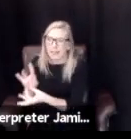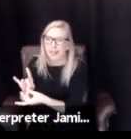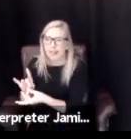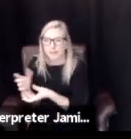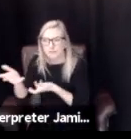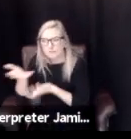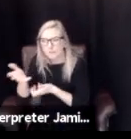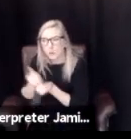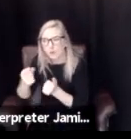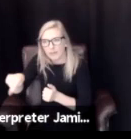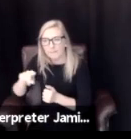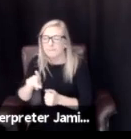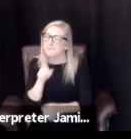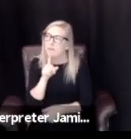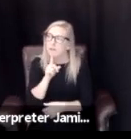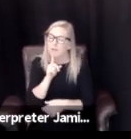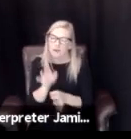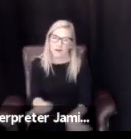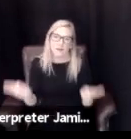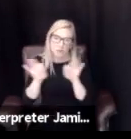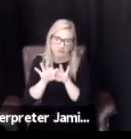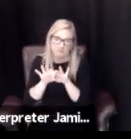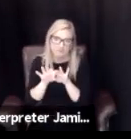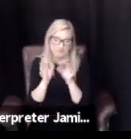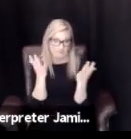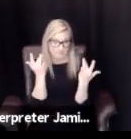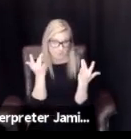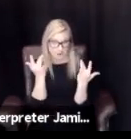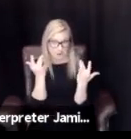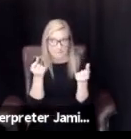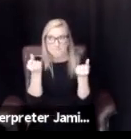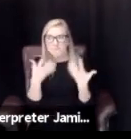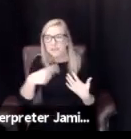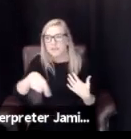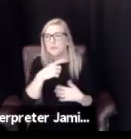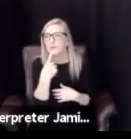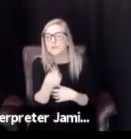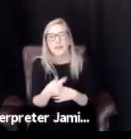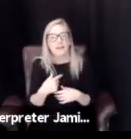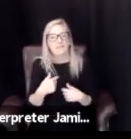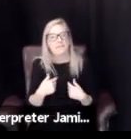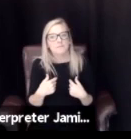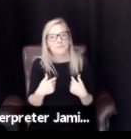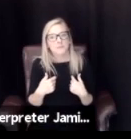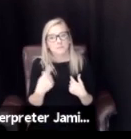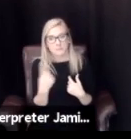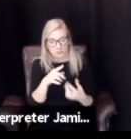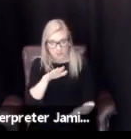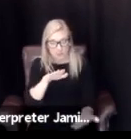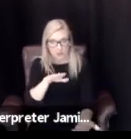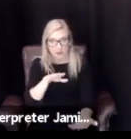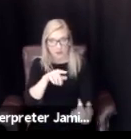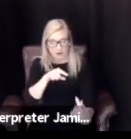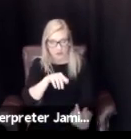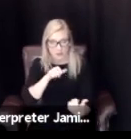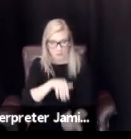is critically important because many of you said, I was approached, they were approached.